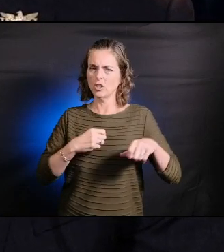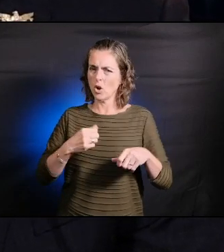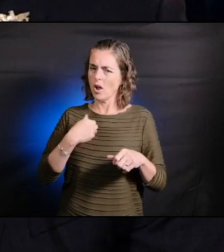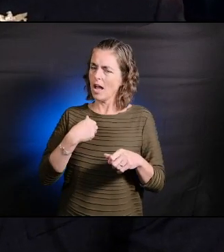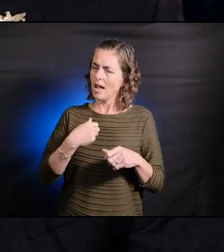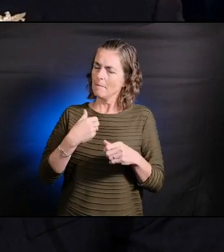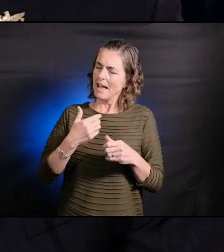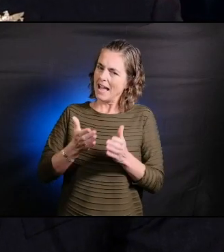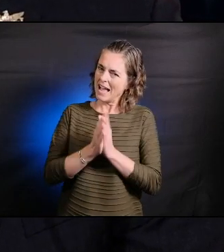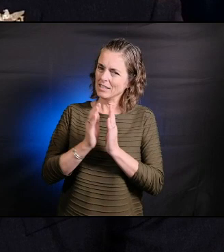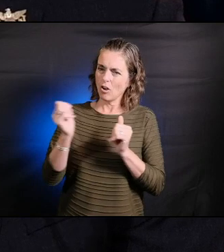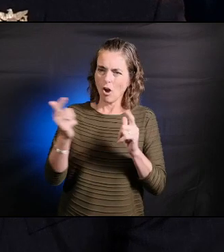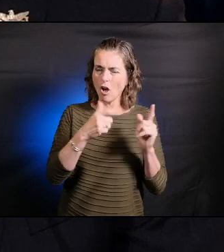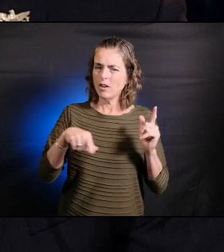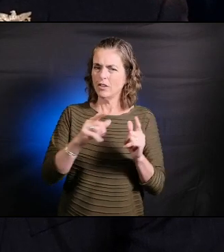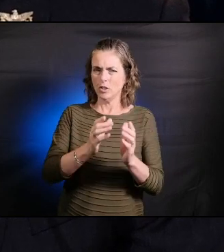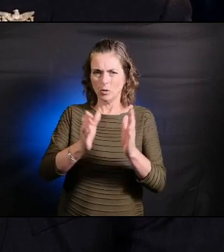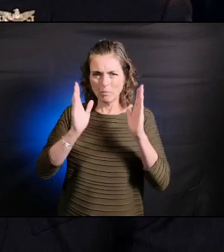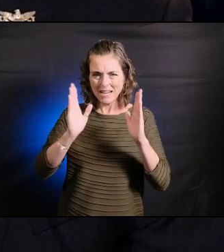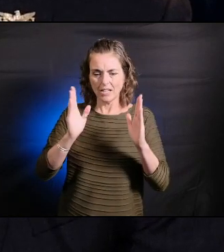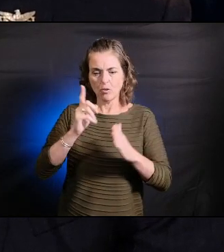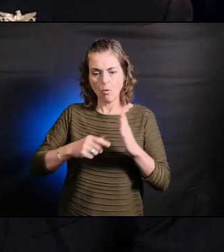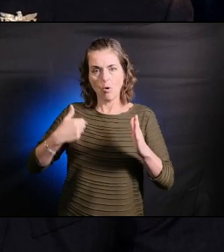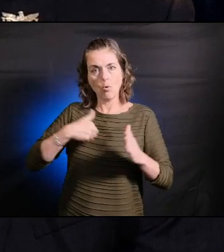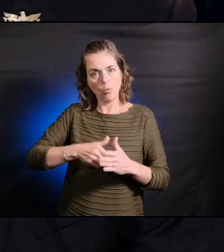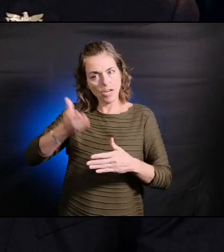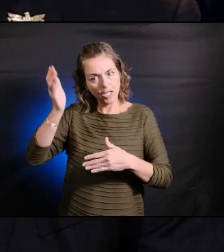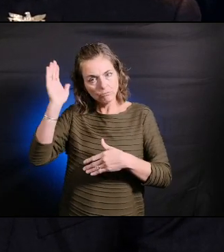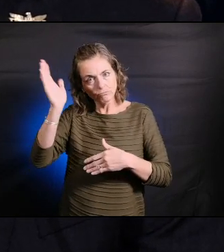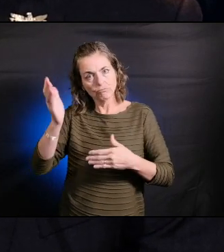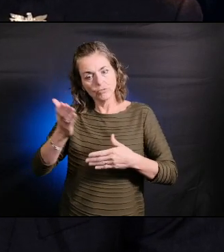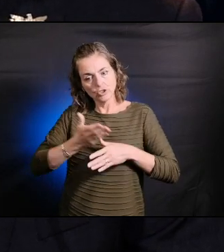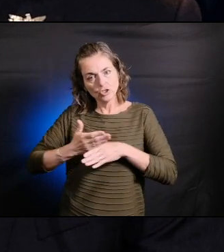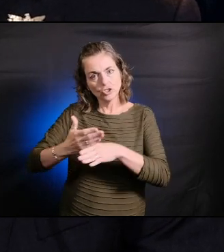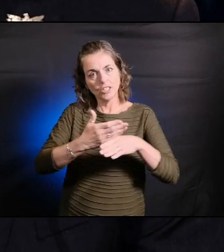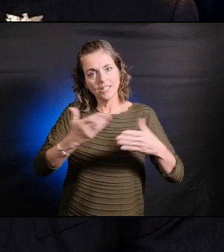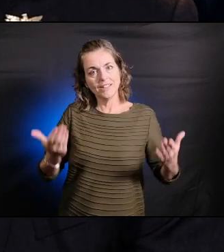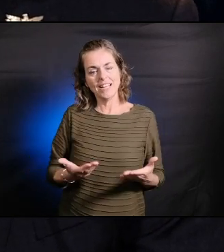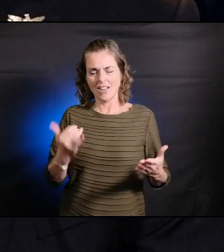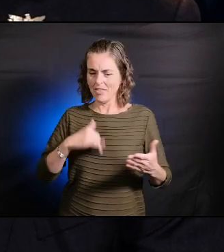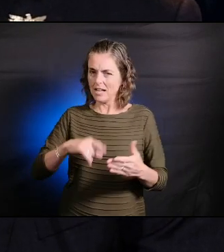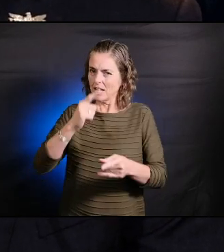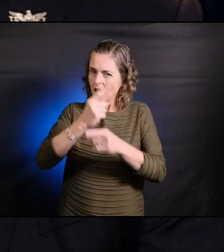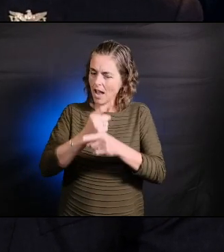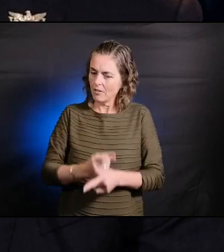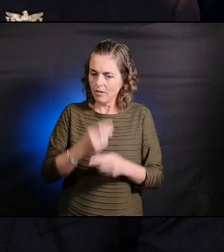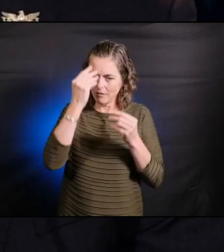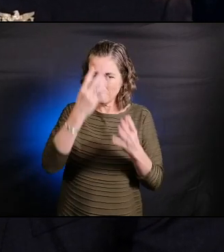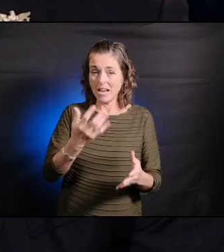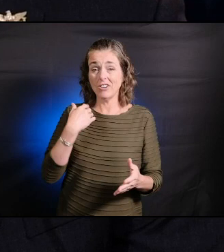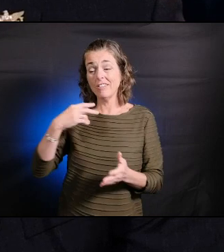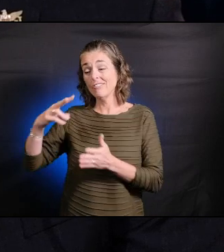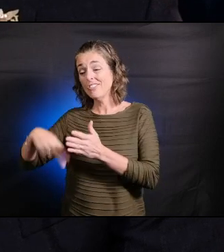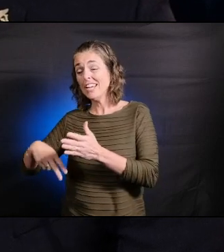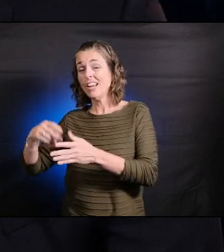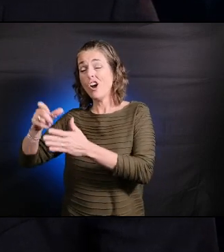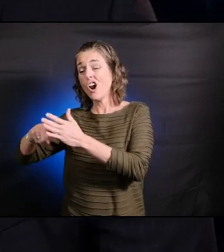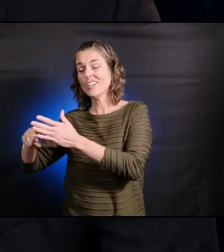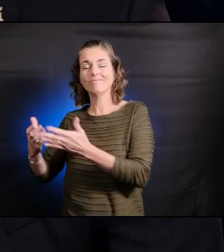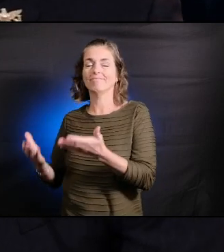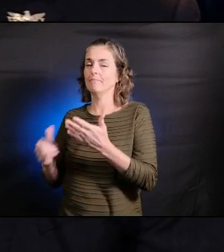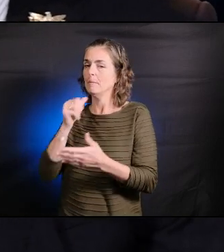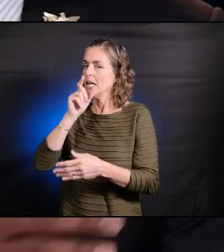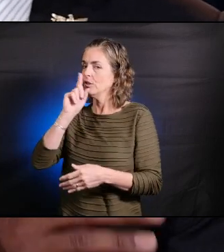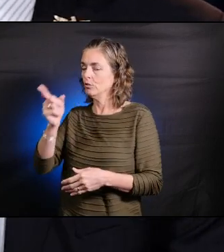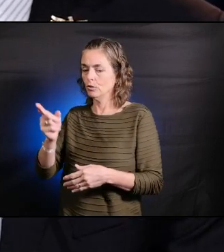The information that you hear here is accurate information in terms of the checks going out. We have from